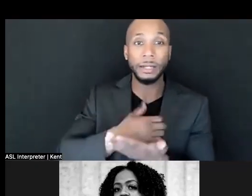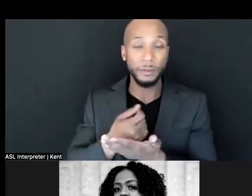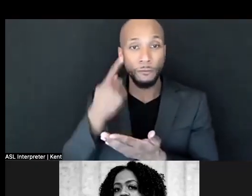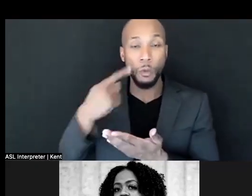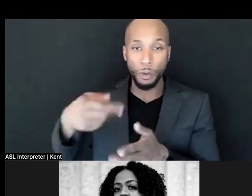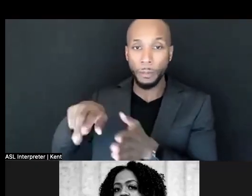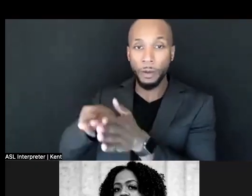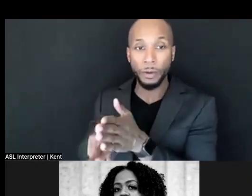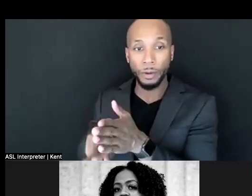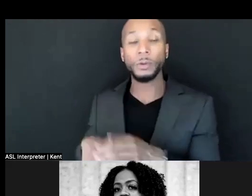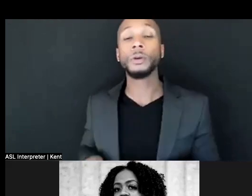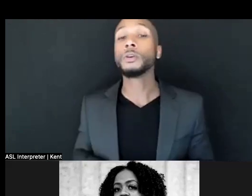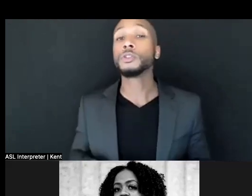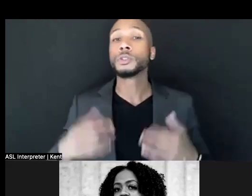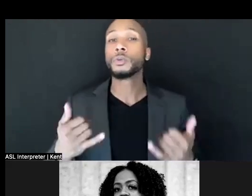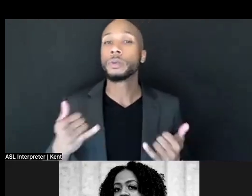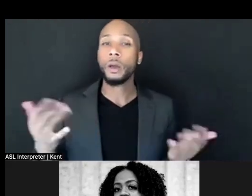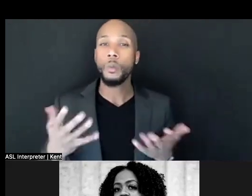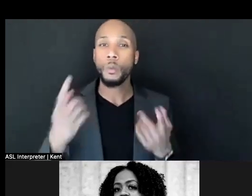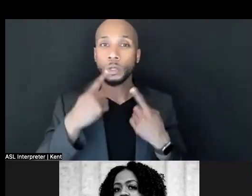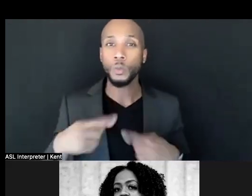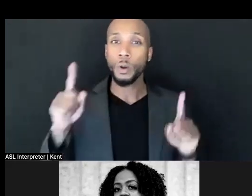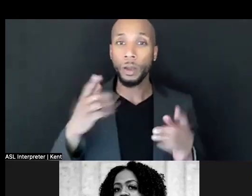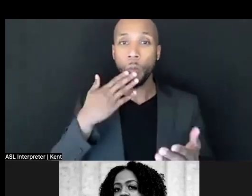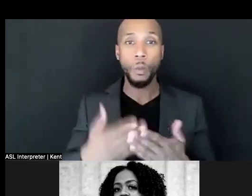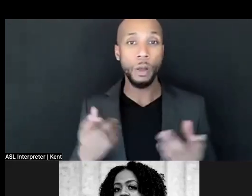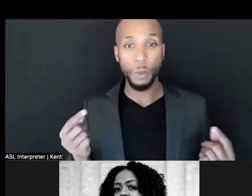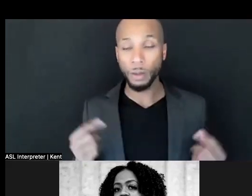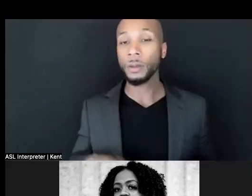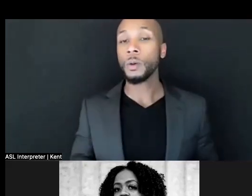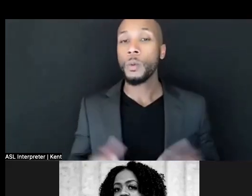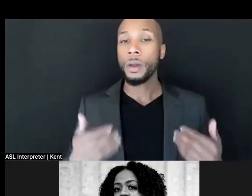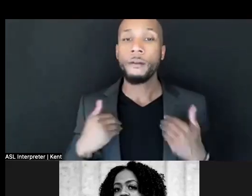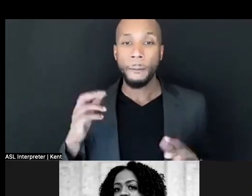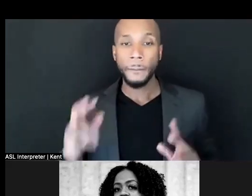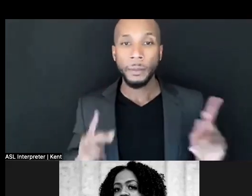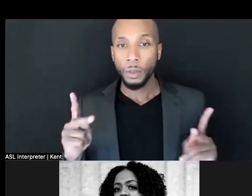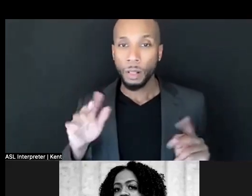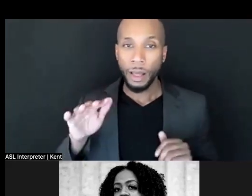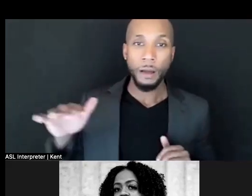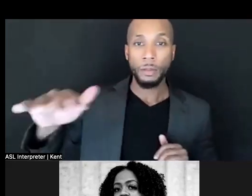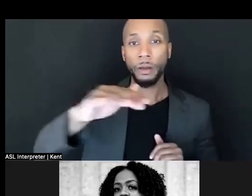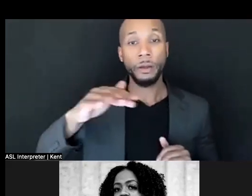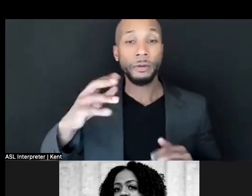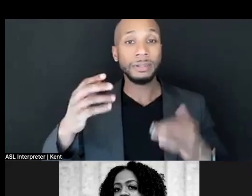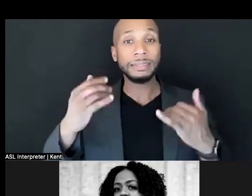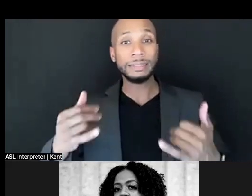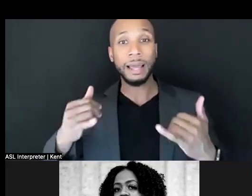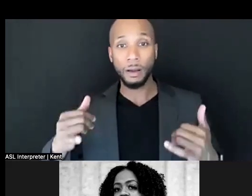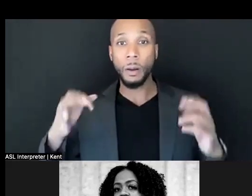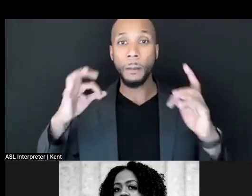so, what's working well is there are folks who are now going back to